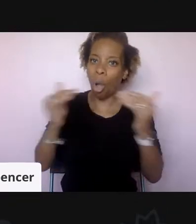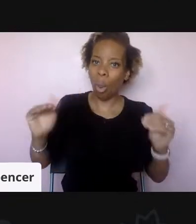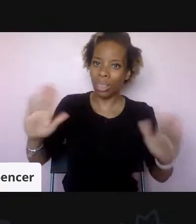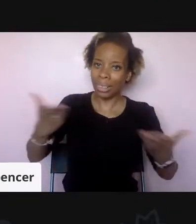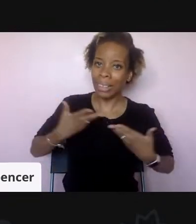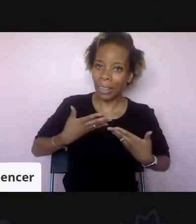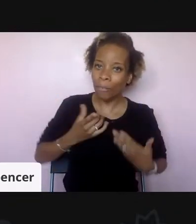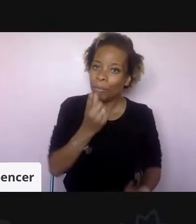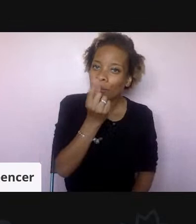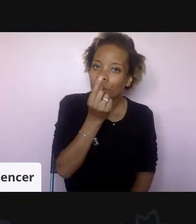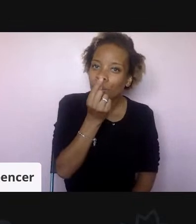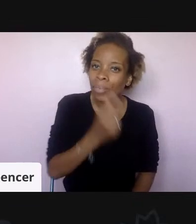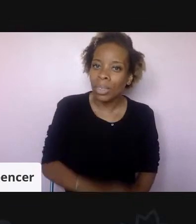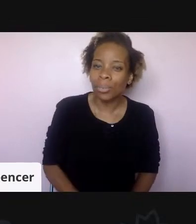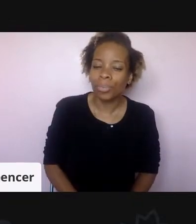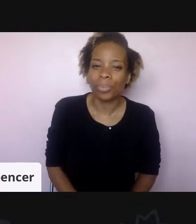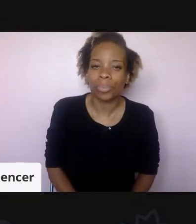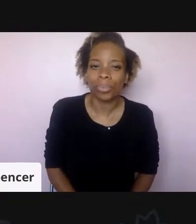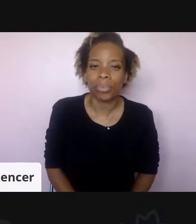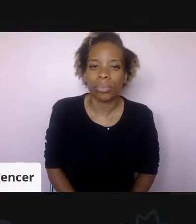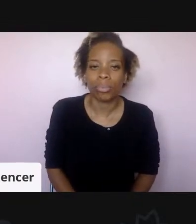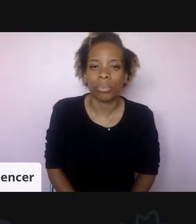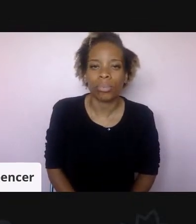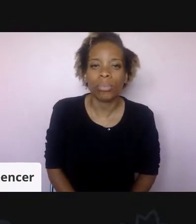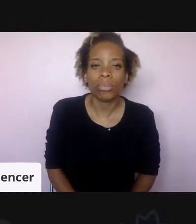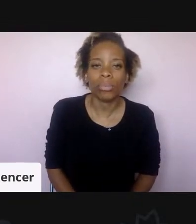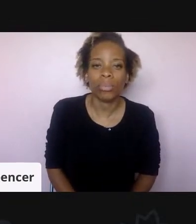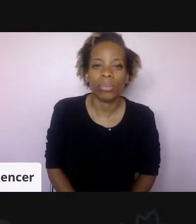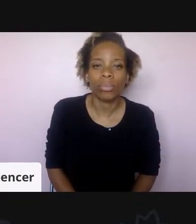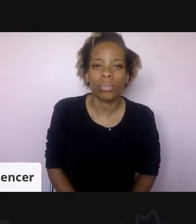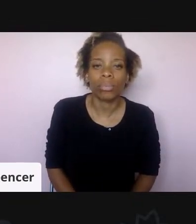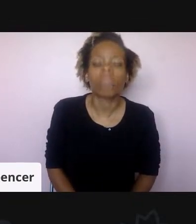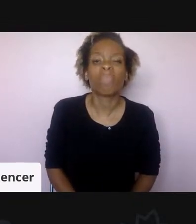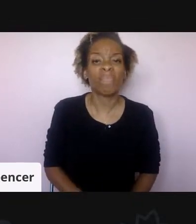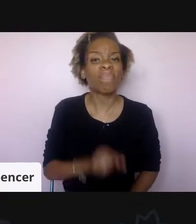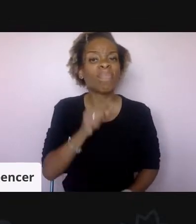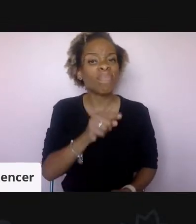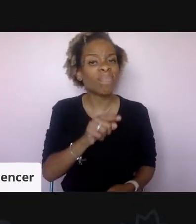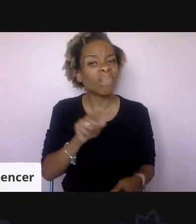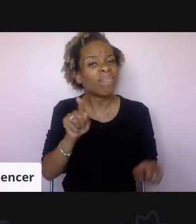So it relates to hidden and